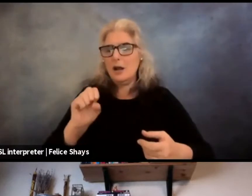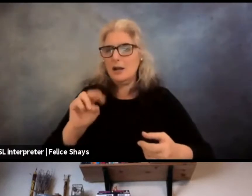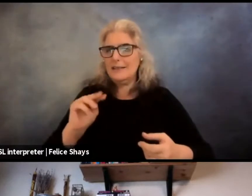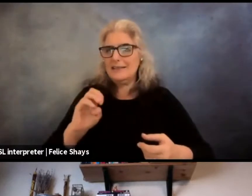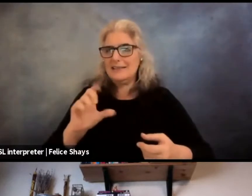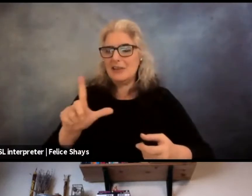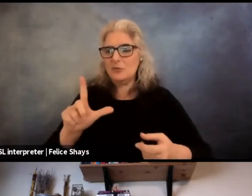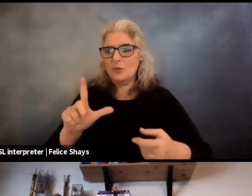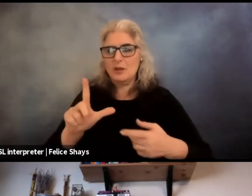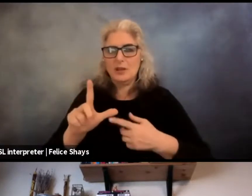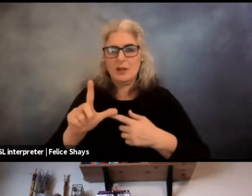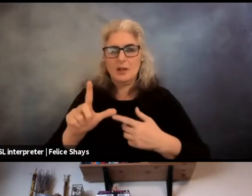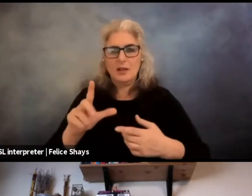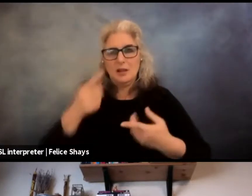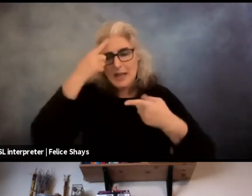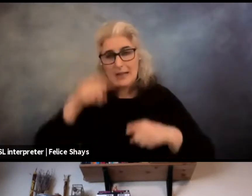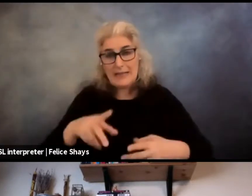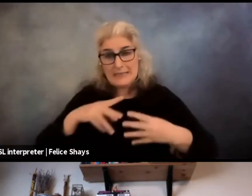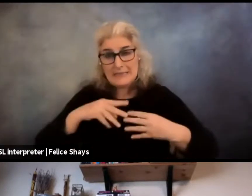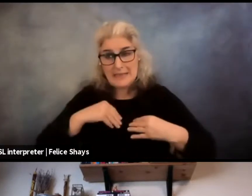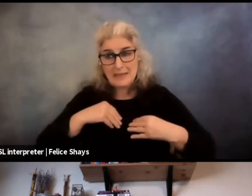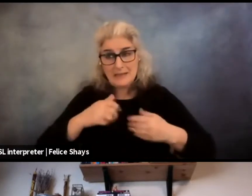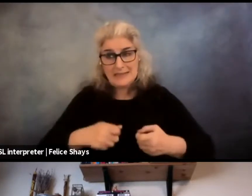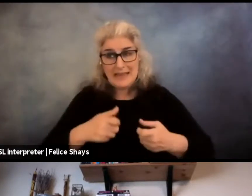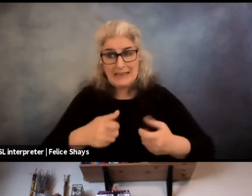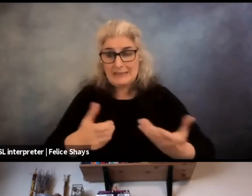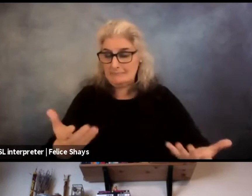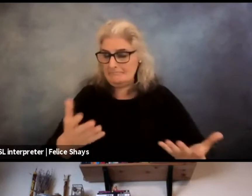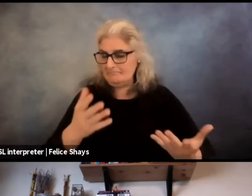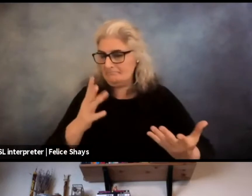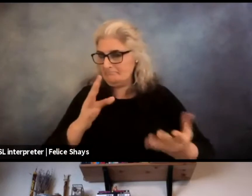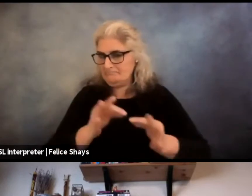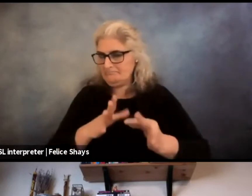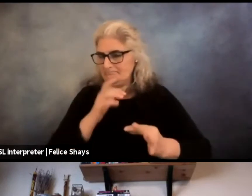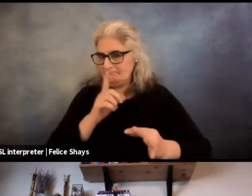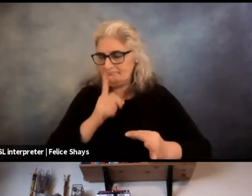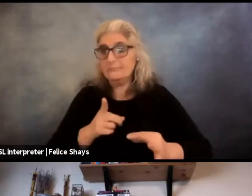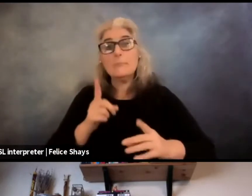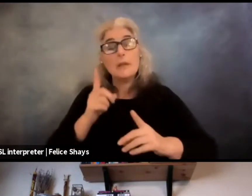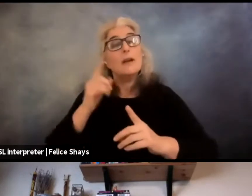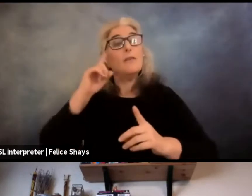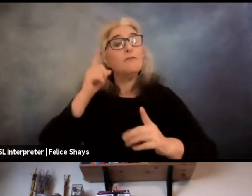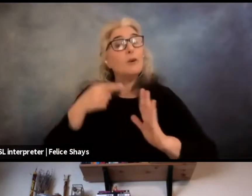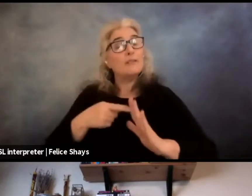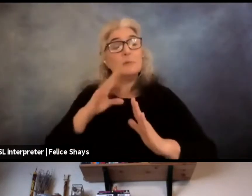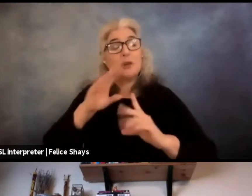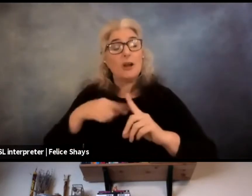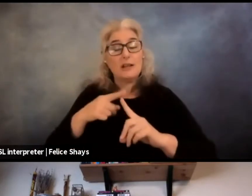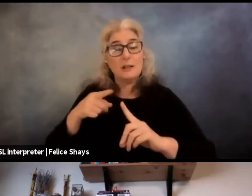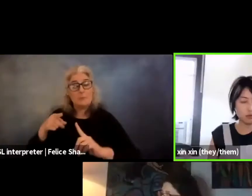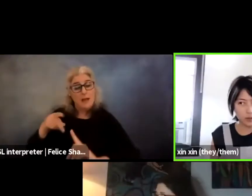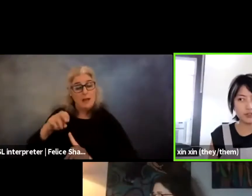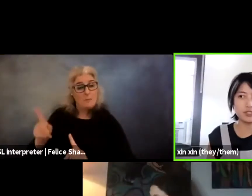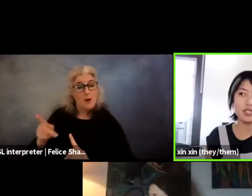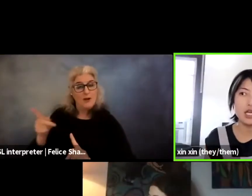The sense of like when I go to a park, there is a kind of like social contract or code